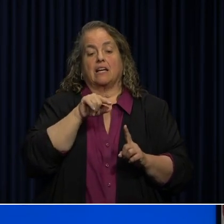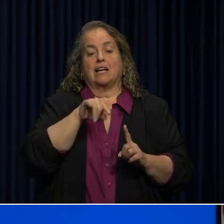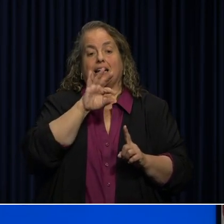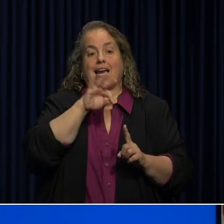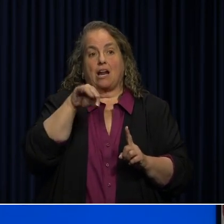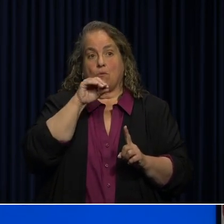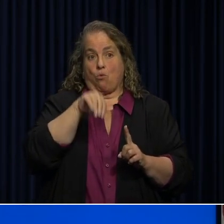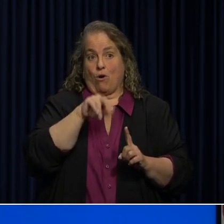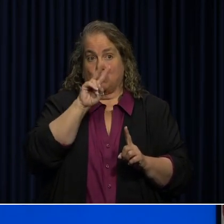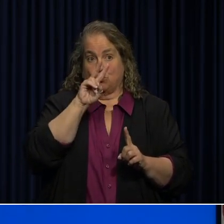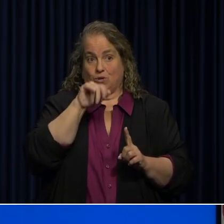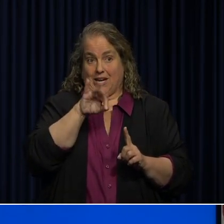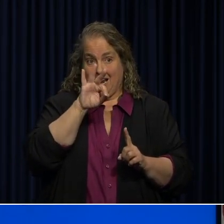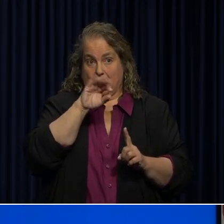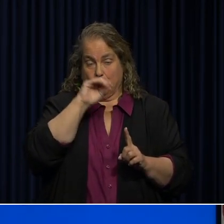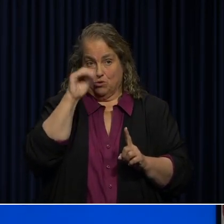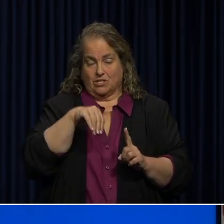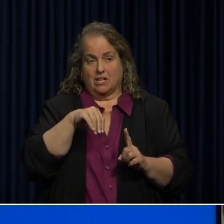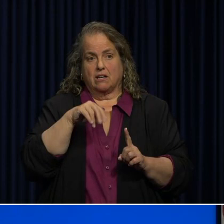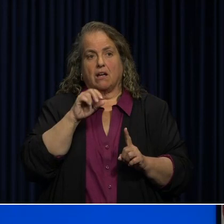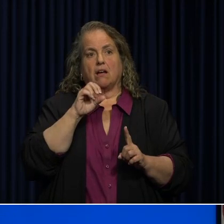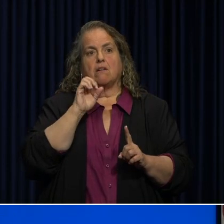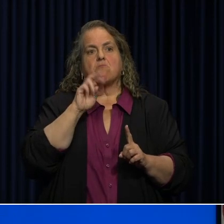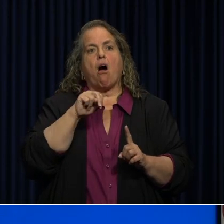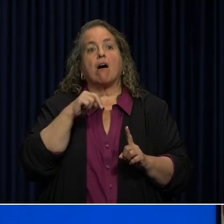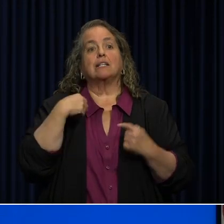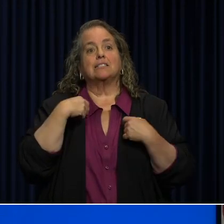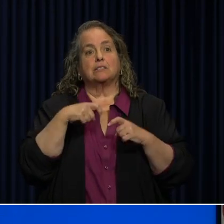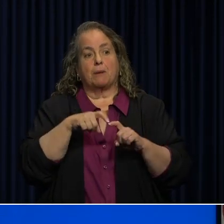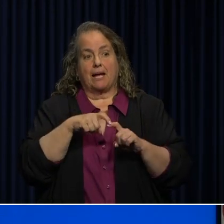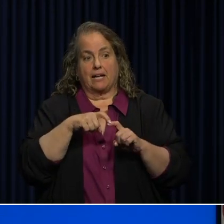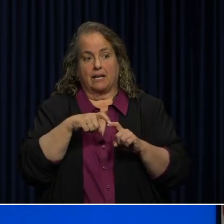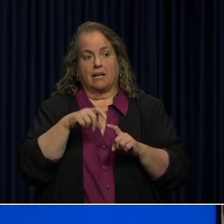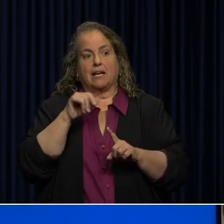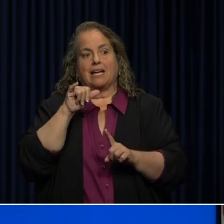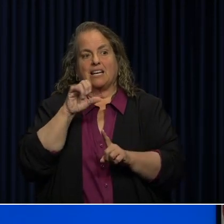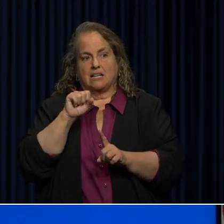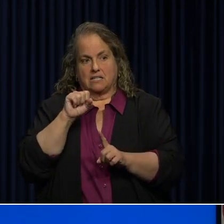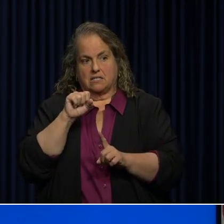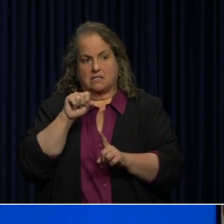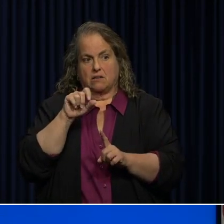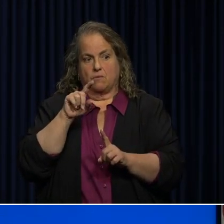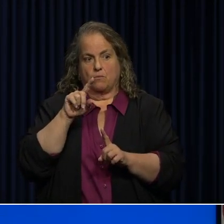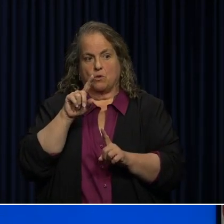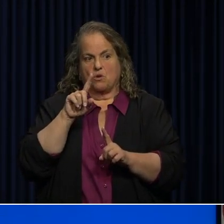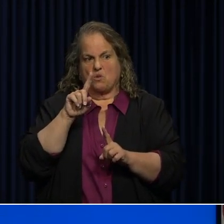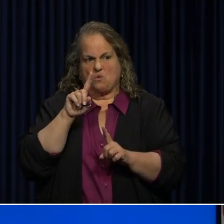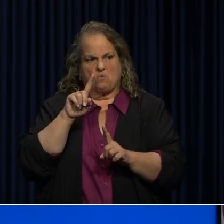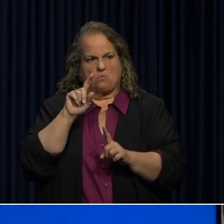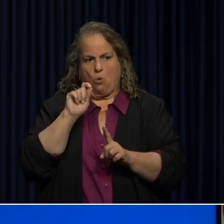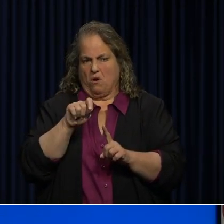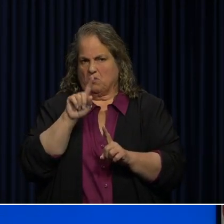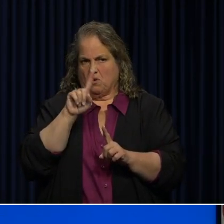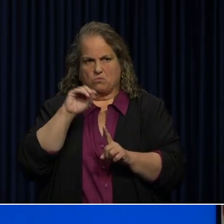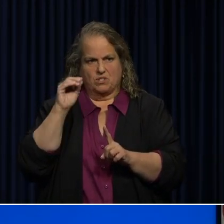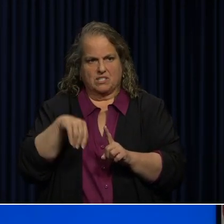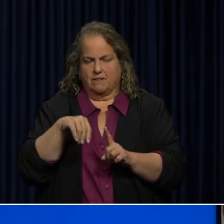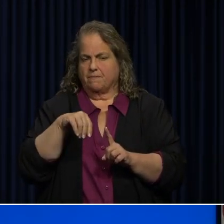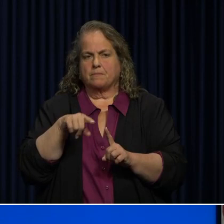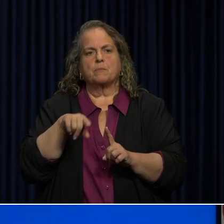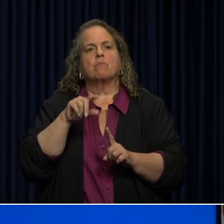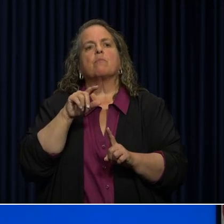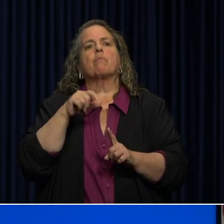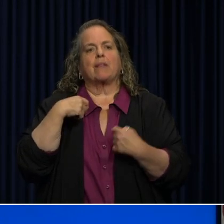99.29% non-Hispanic, 0.71% Hispanic. Our announcements tomorrow